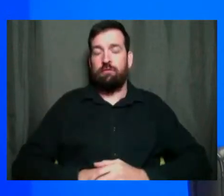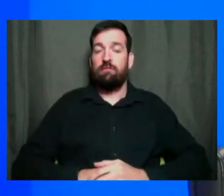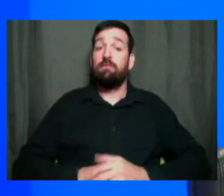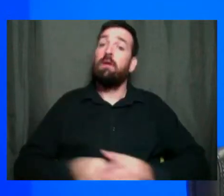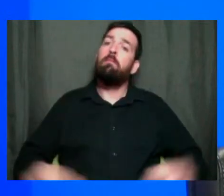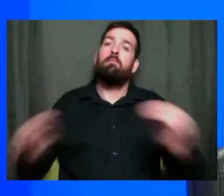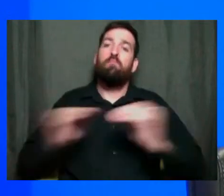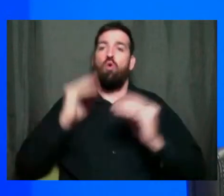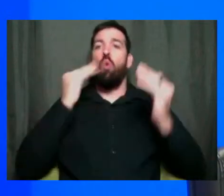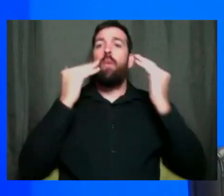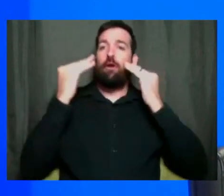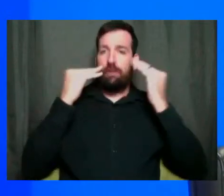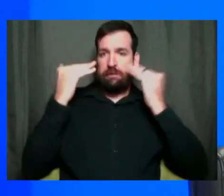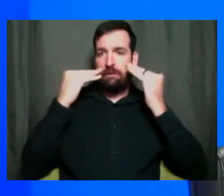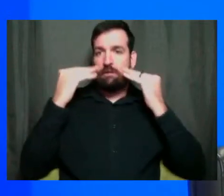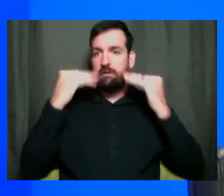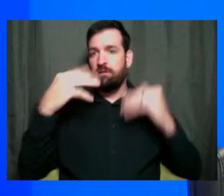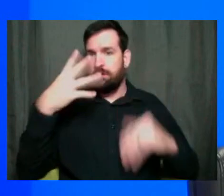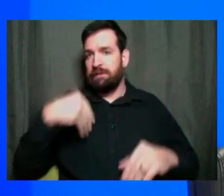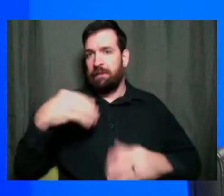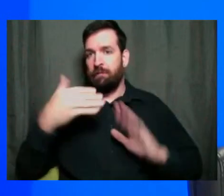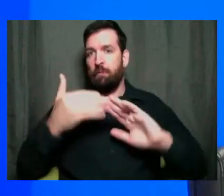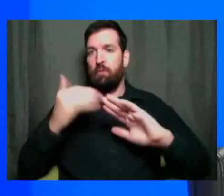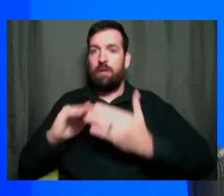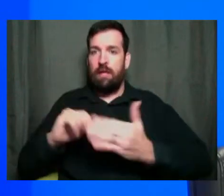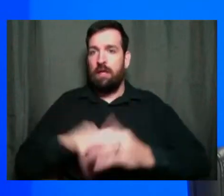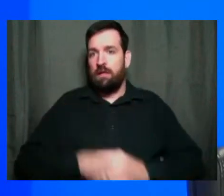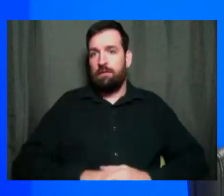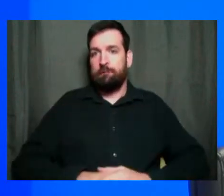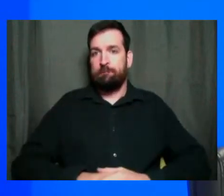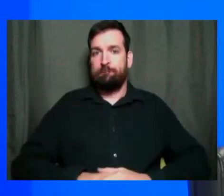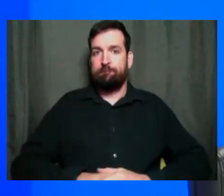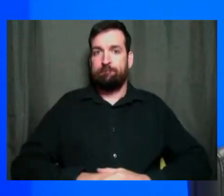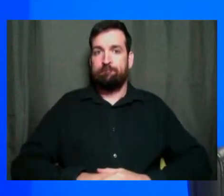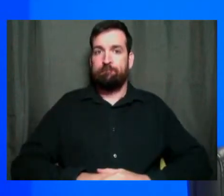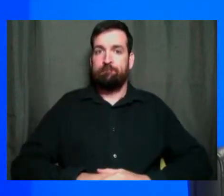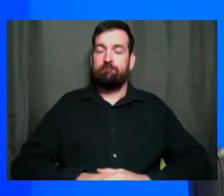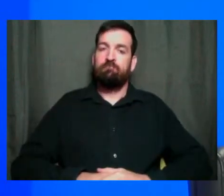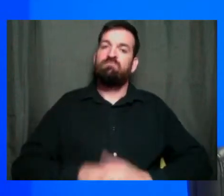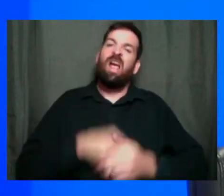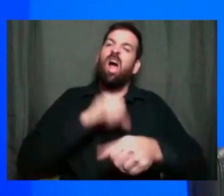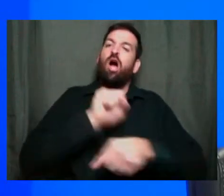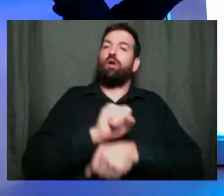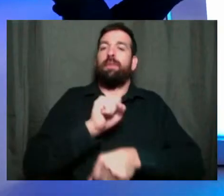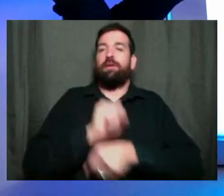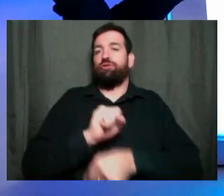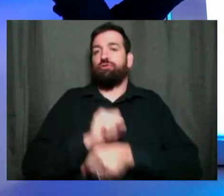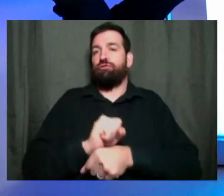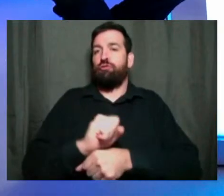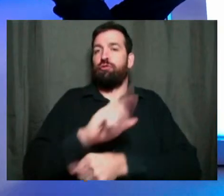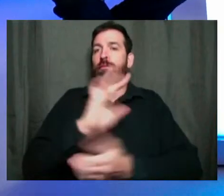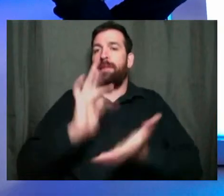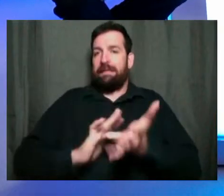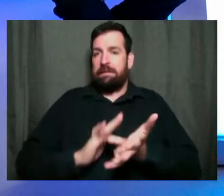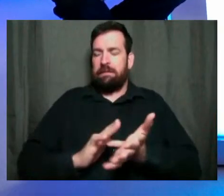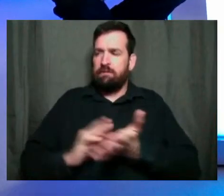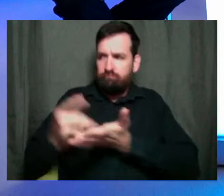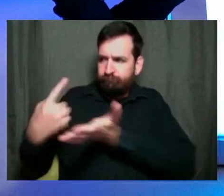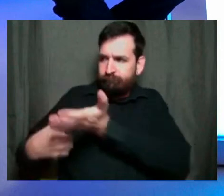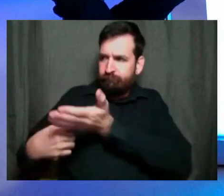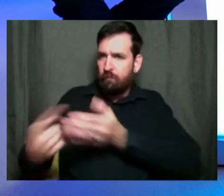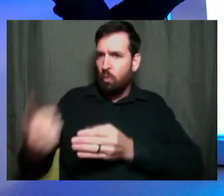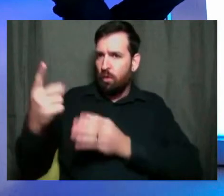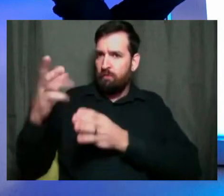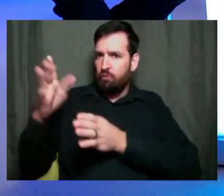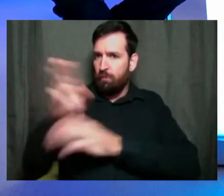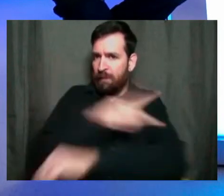within the sleep community, within the occupational medicine field regarding that issue. Okay, I want to talk about one of your patients, Dr.